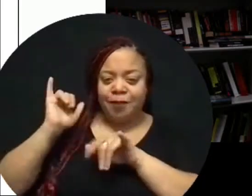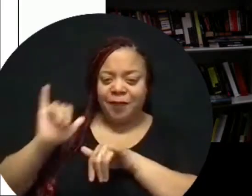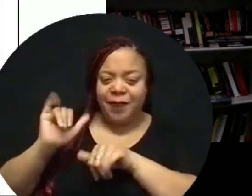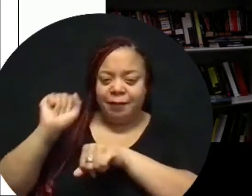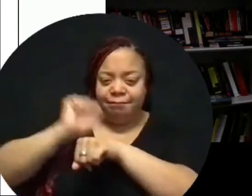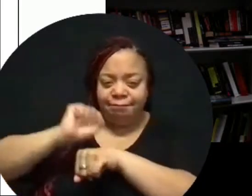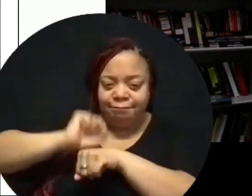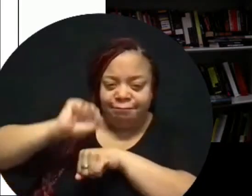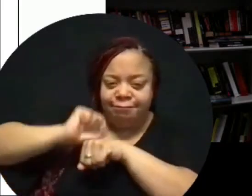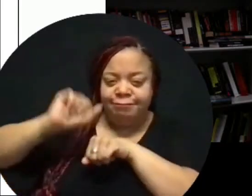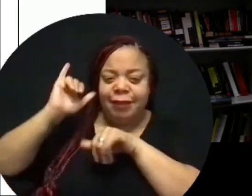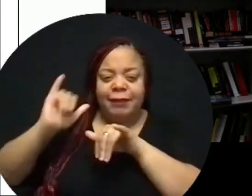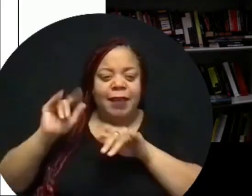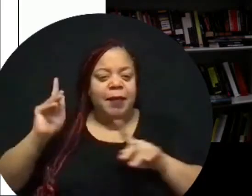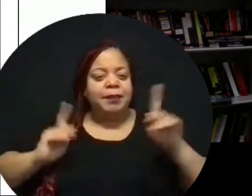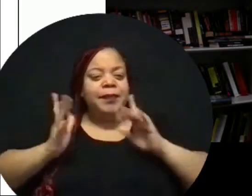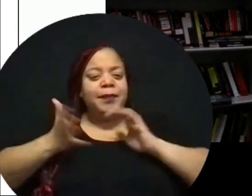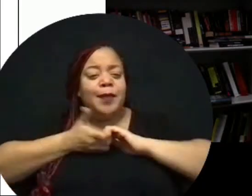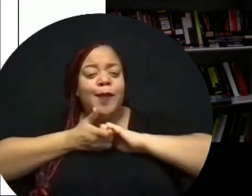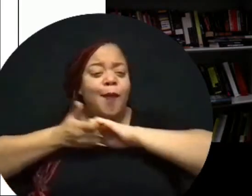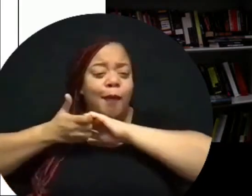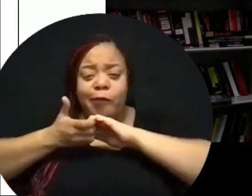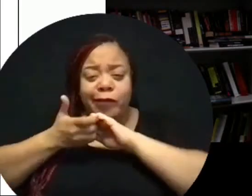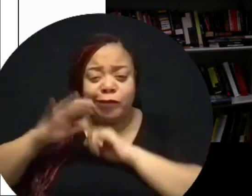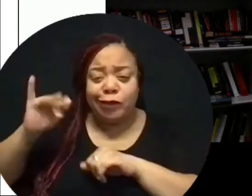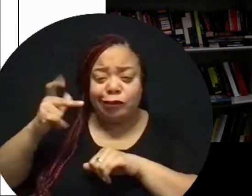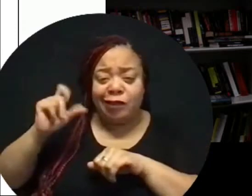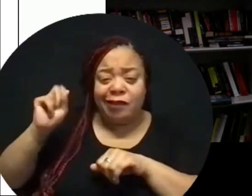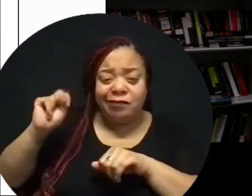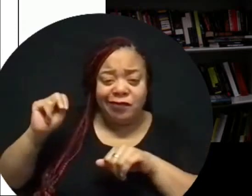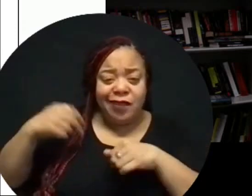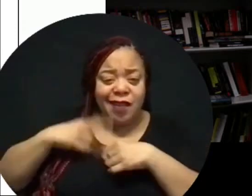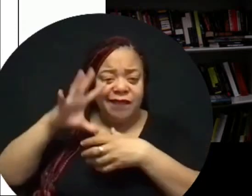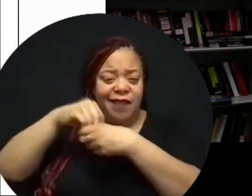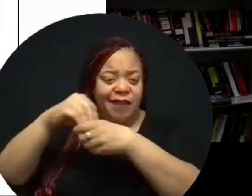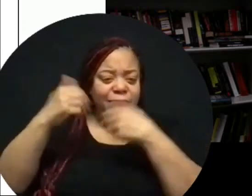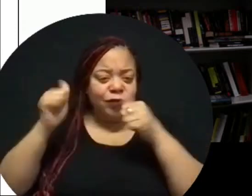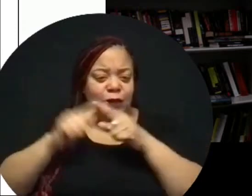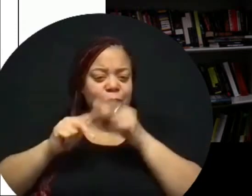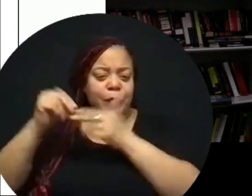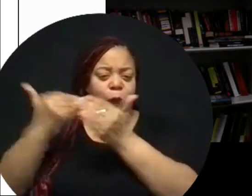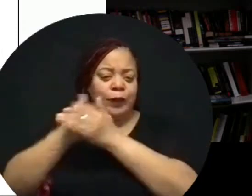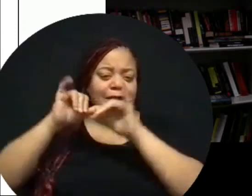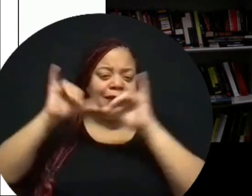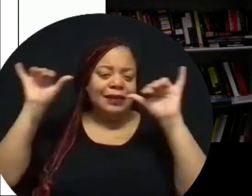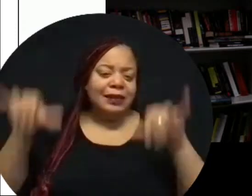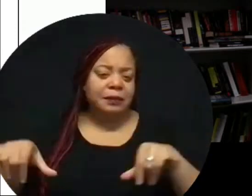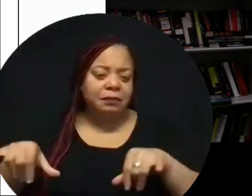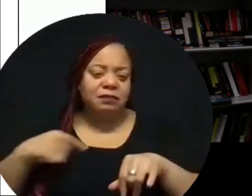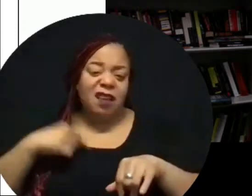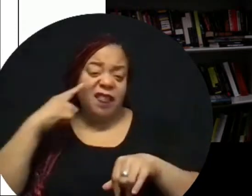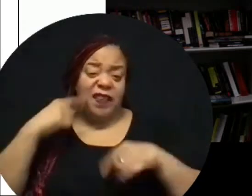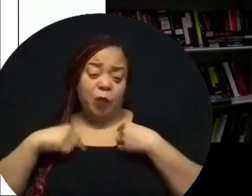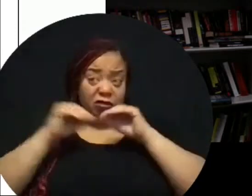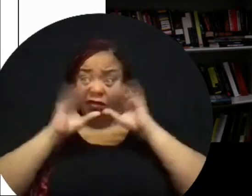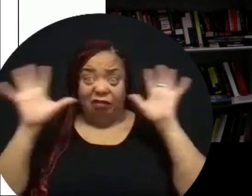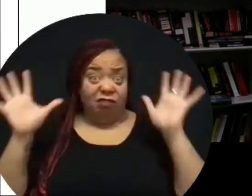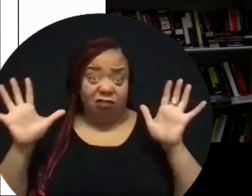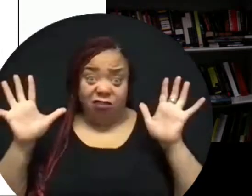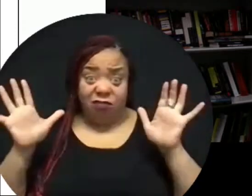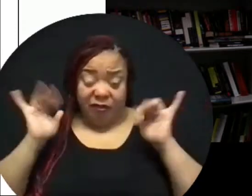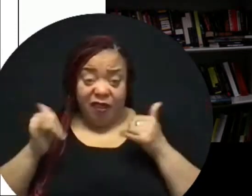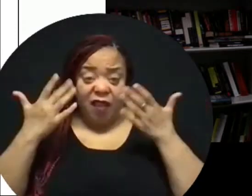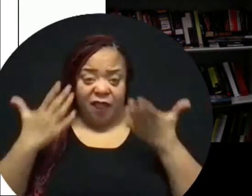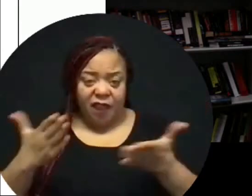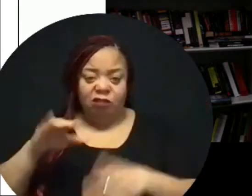clear that there is no kind of alternative that isn't abolitionist,